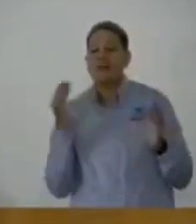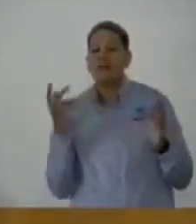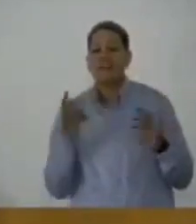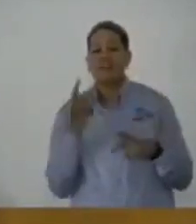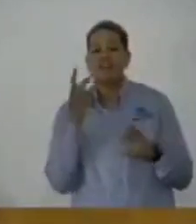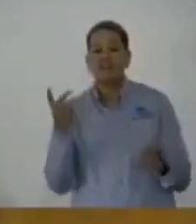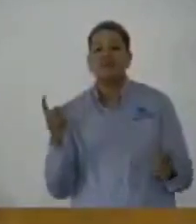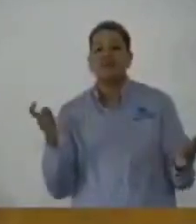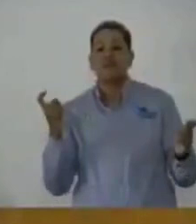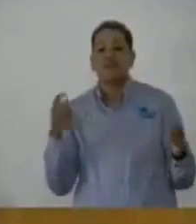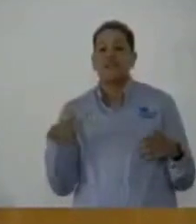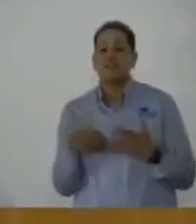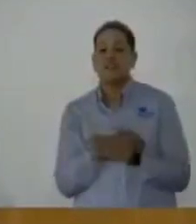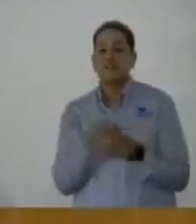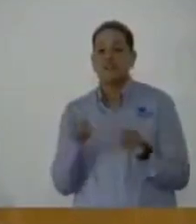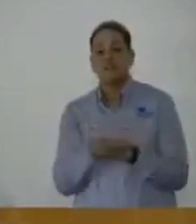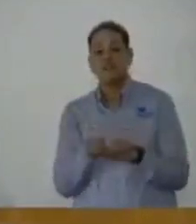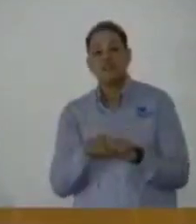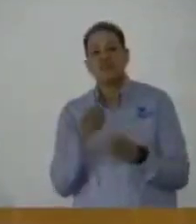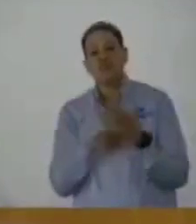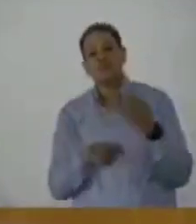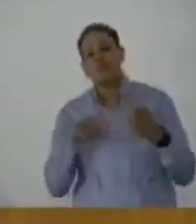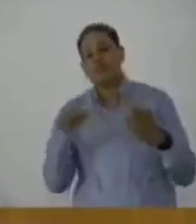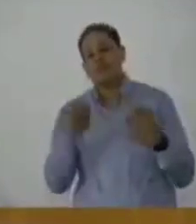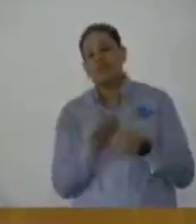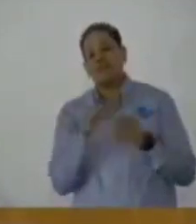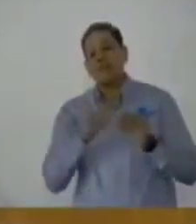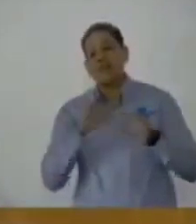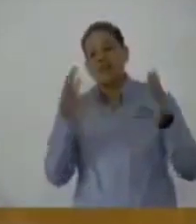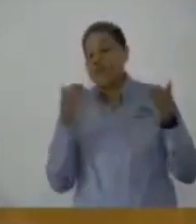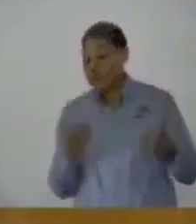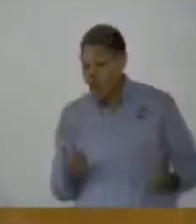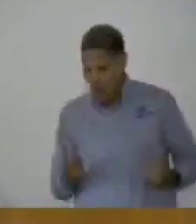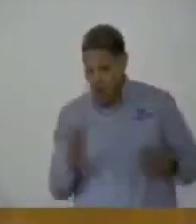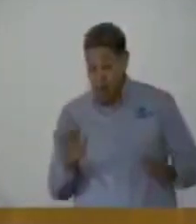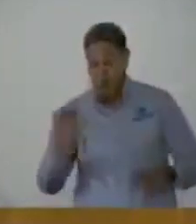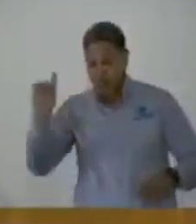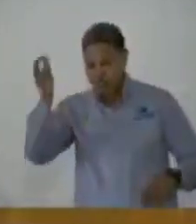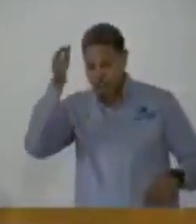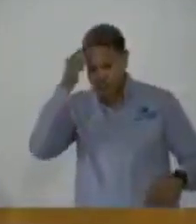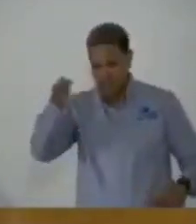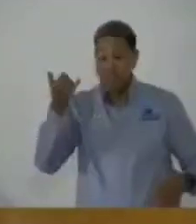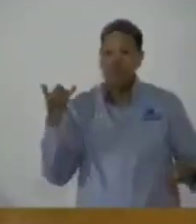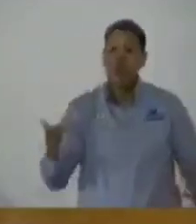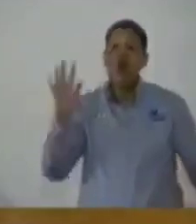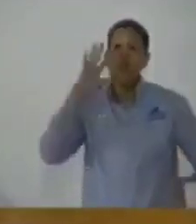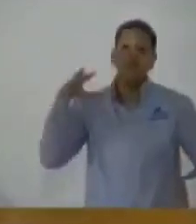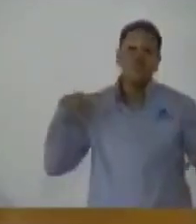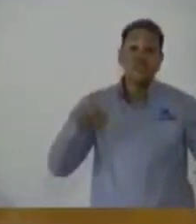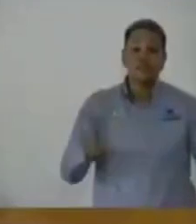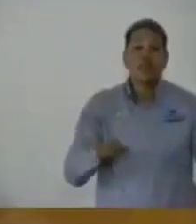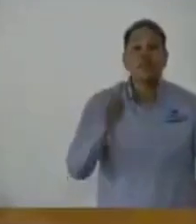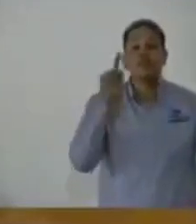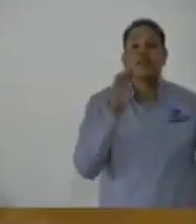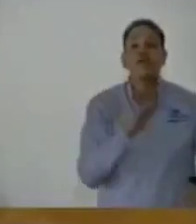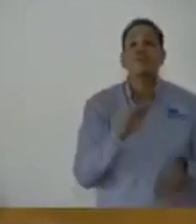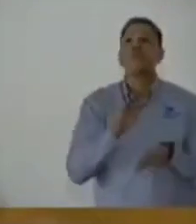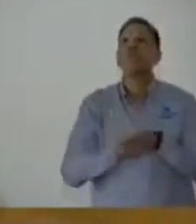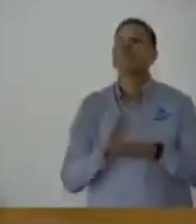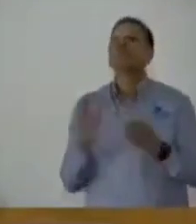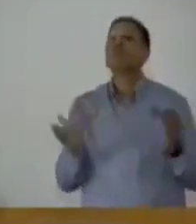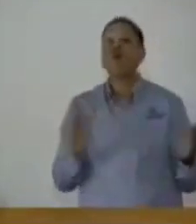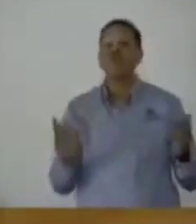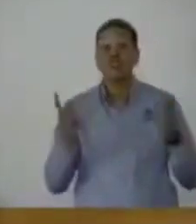celebrating this new shoes crisis. So we have to now make it clear. What it means. The government is about to spend on the services